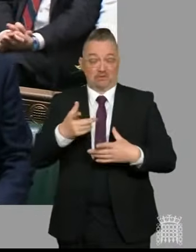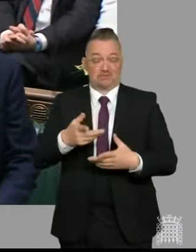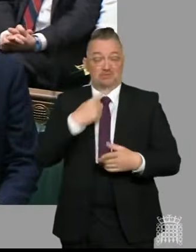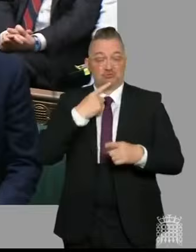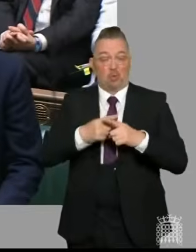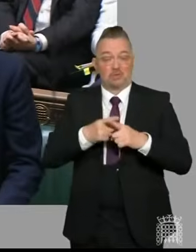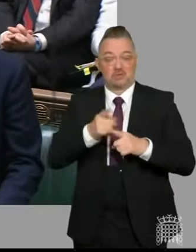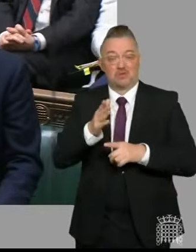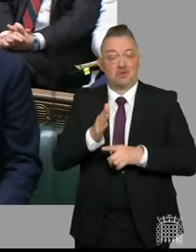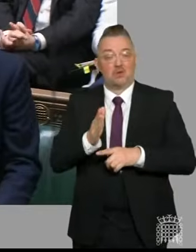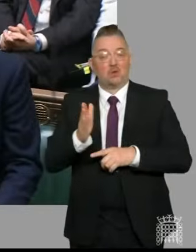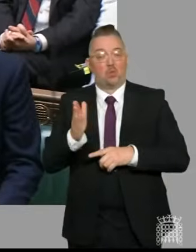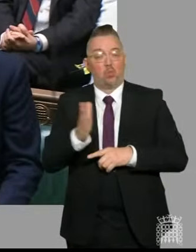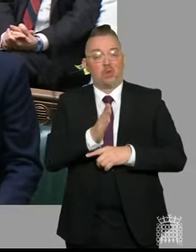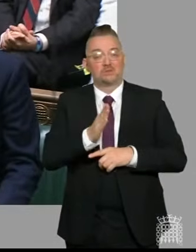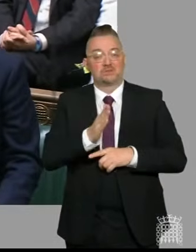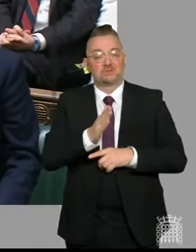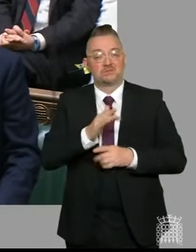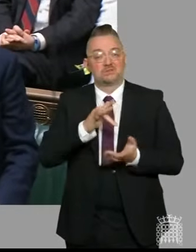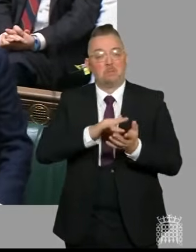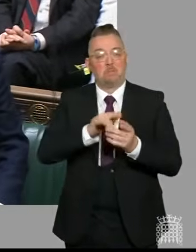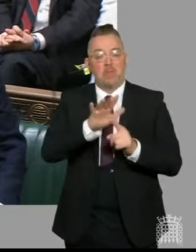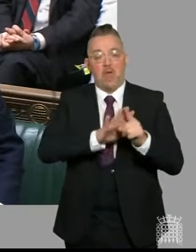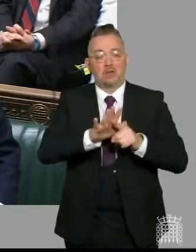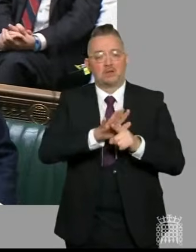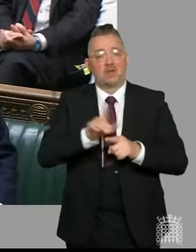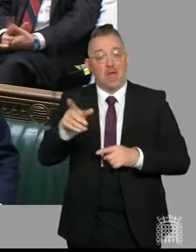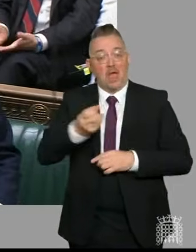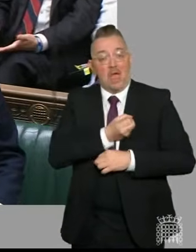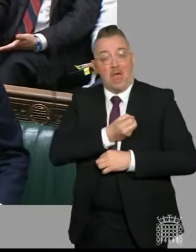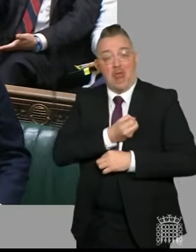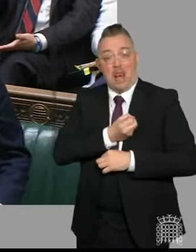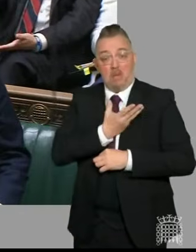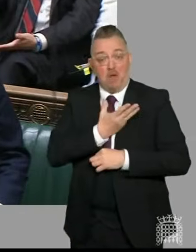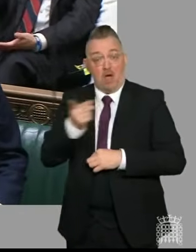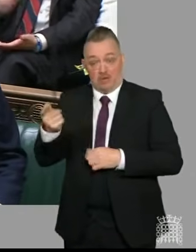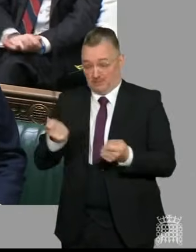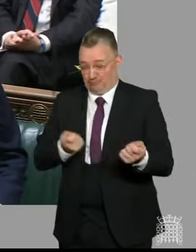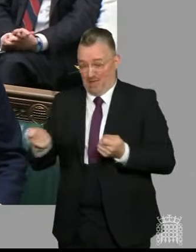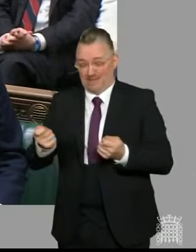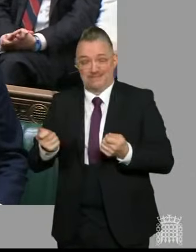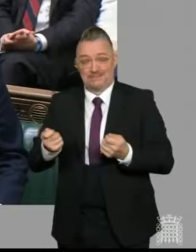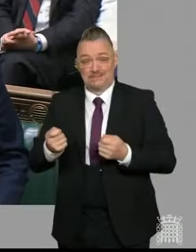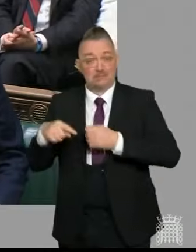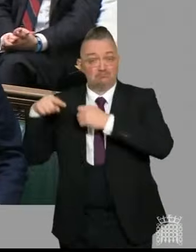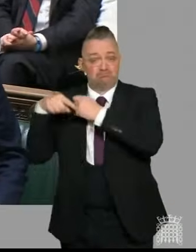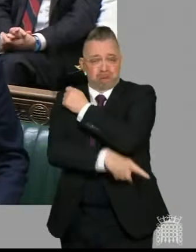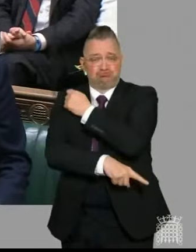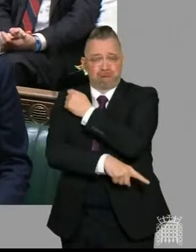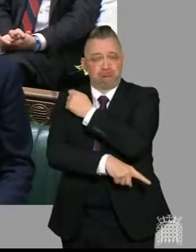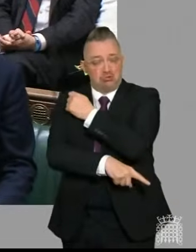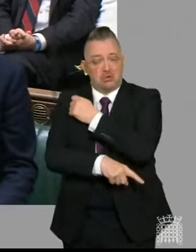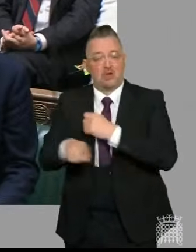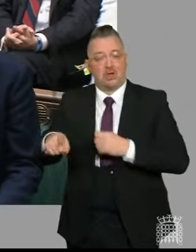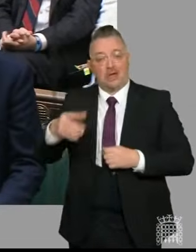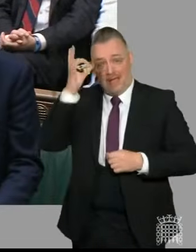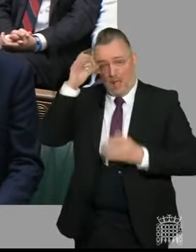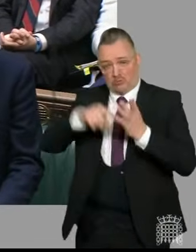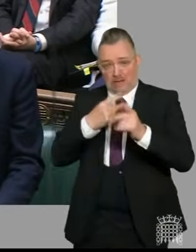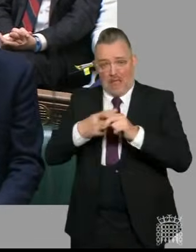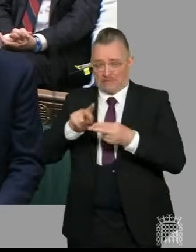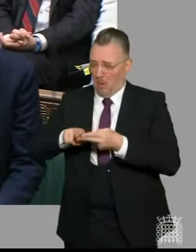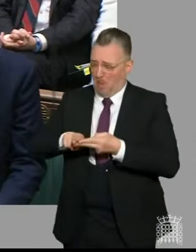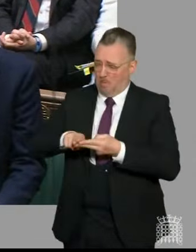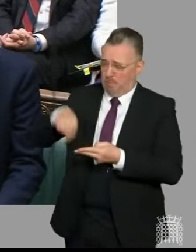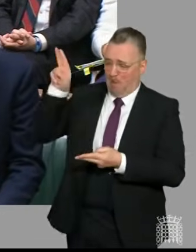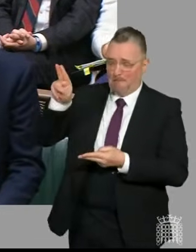virtually bankrupted the council, are hiking up council tax by 21%, whilst in the meantime,